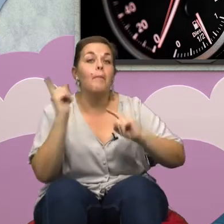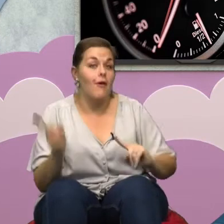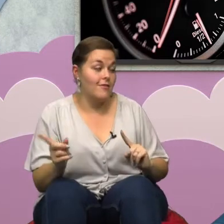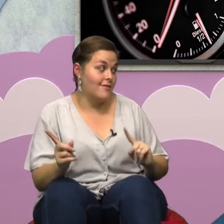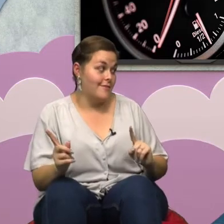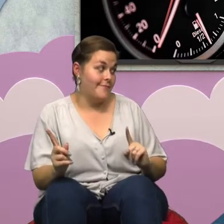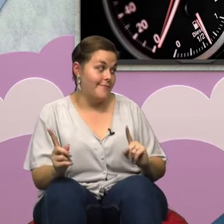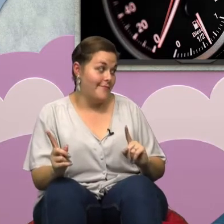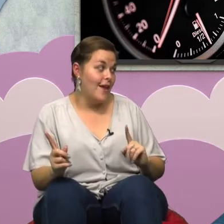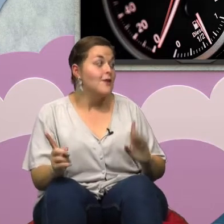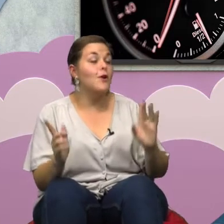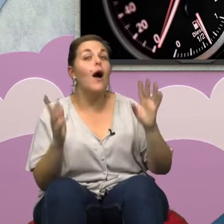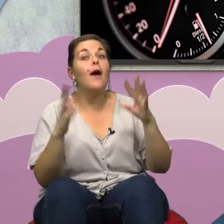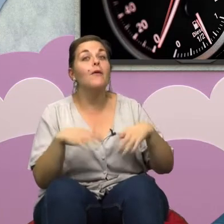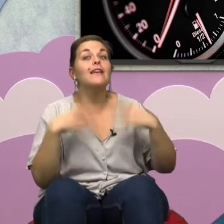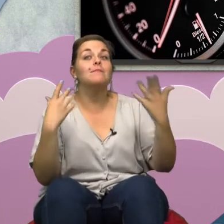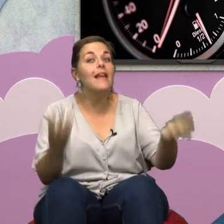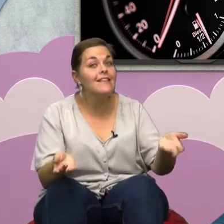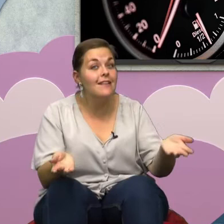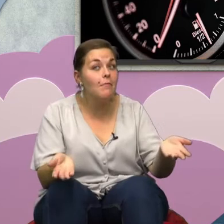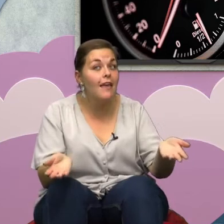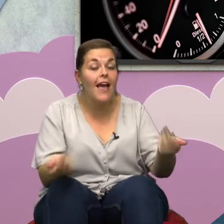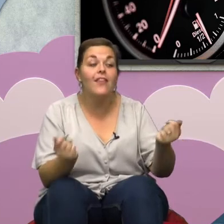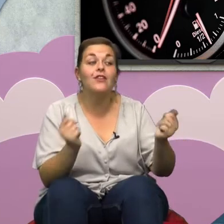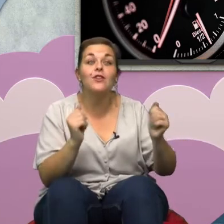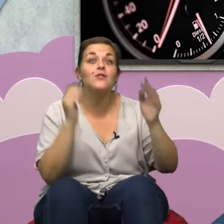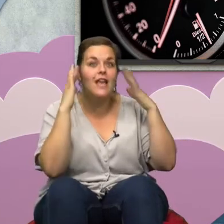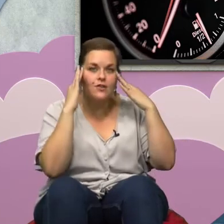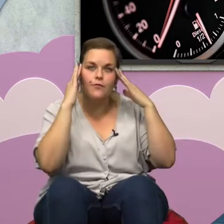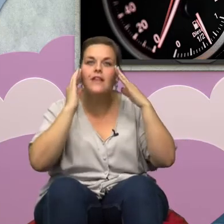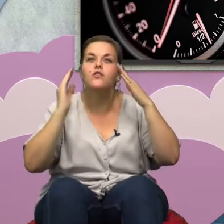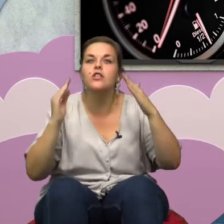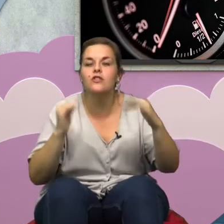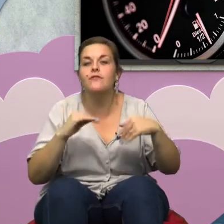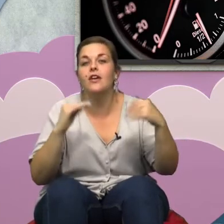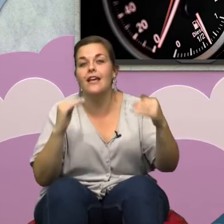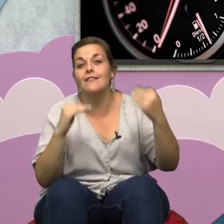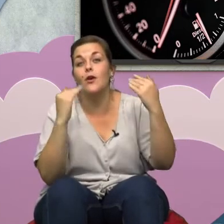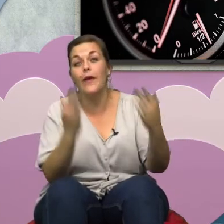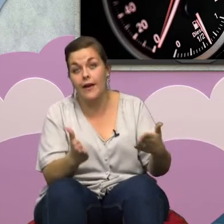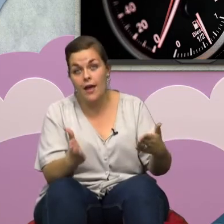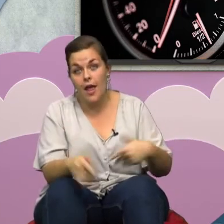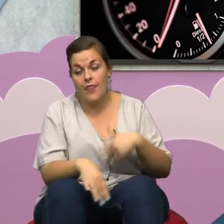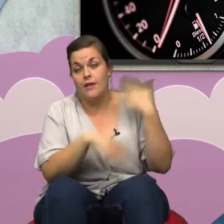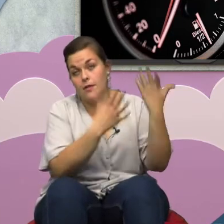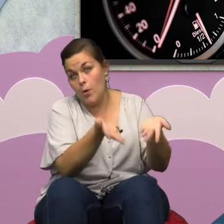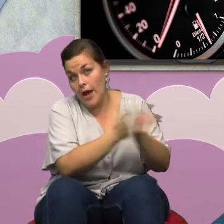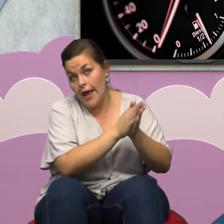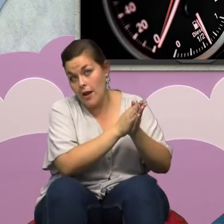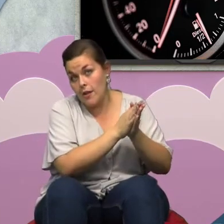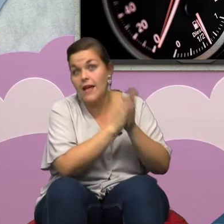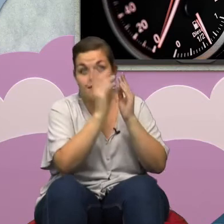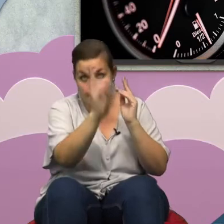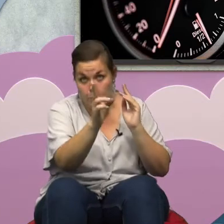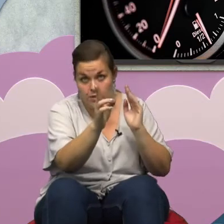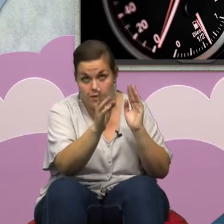car parts So I will explain something And then you need to guess So friends, you need to see if you can guess it quicker Than in the Monarch